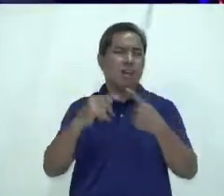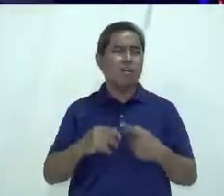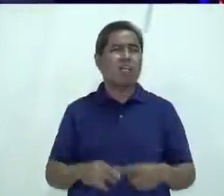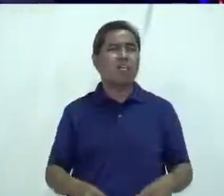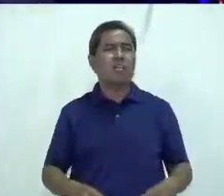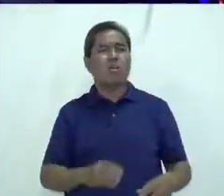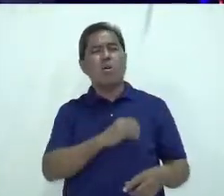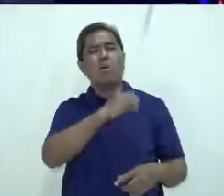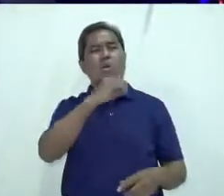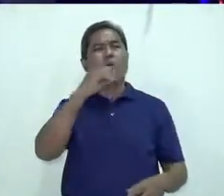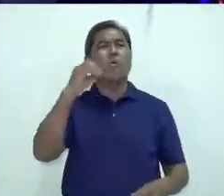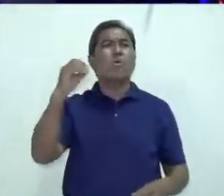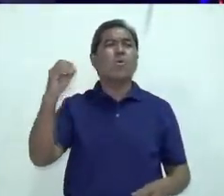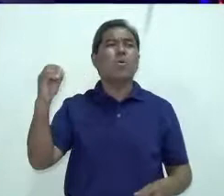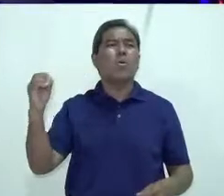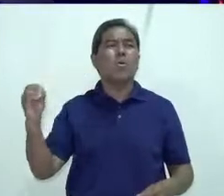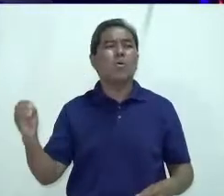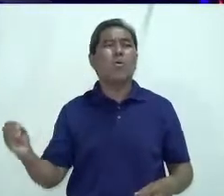Oh